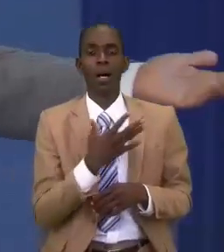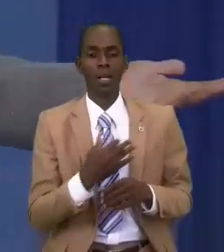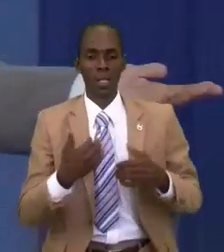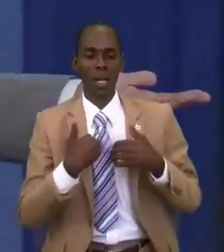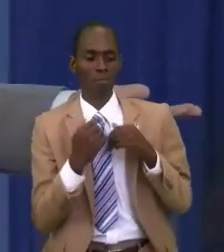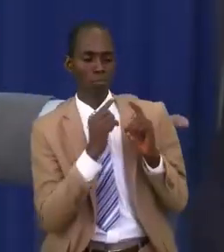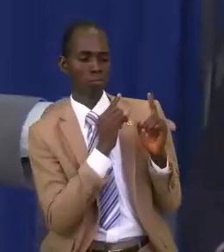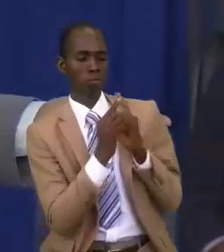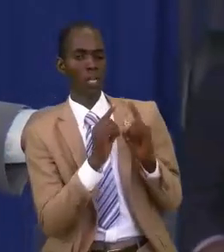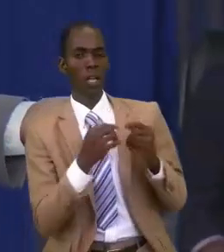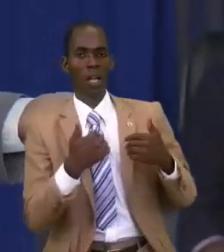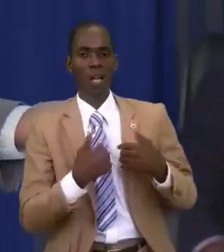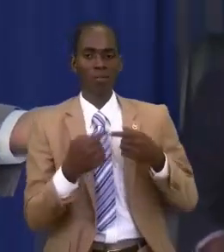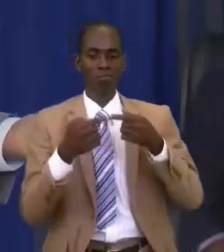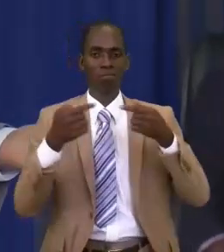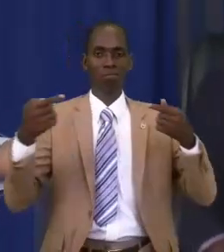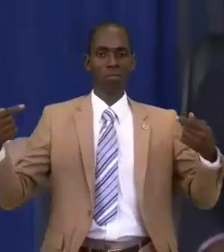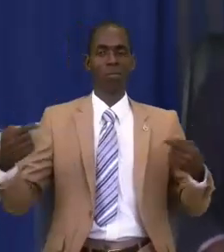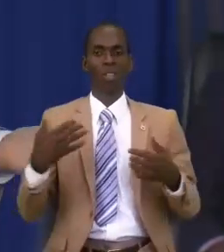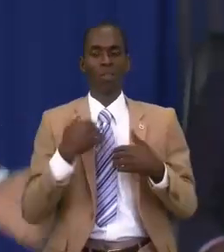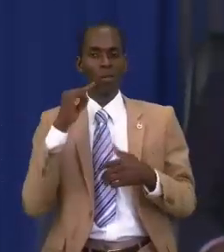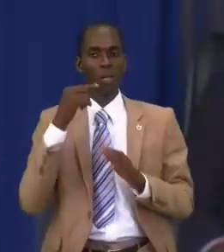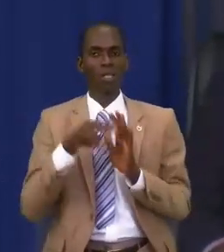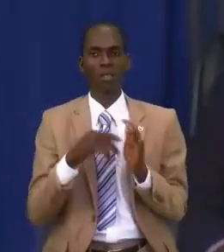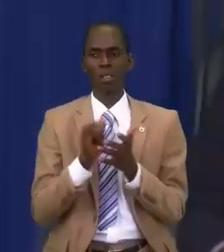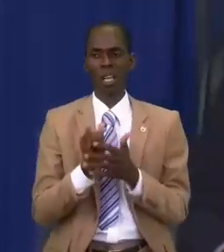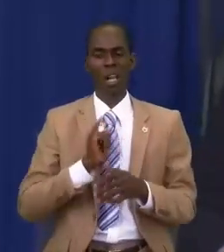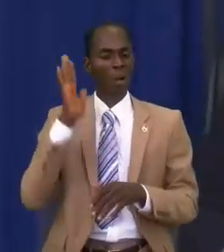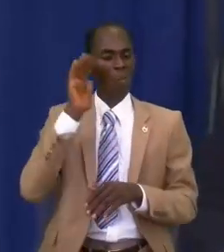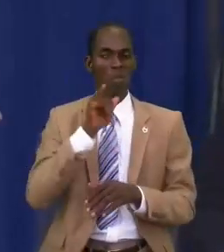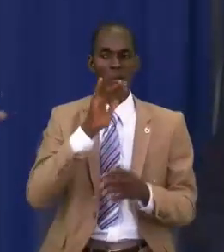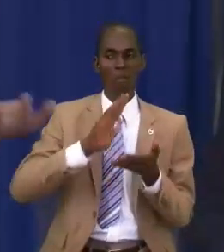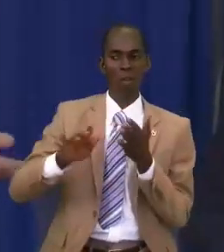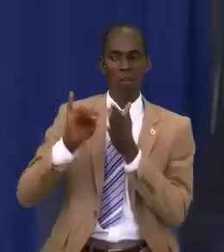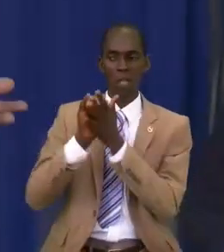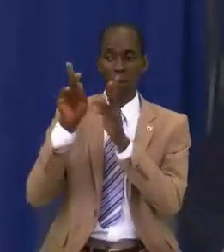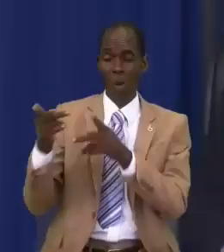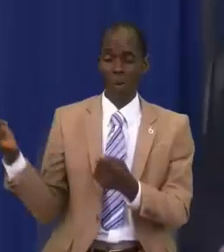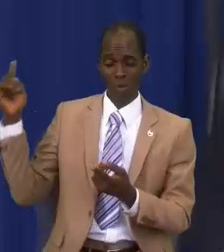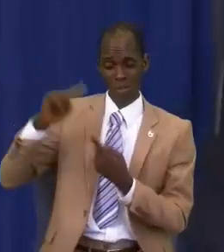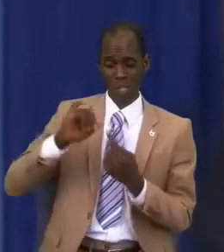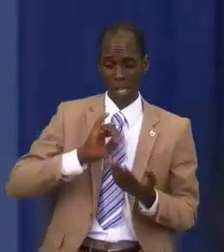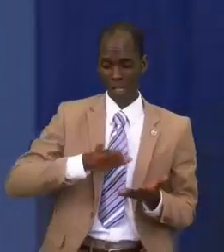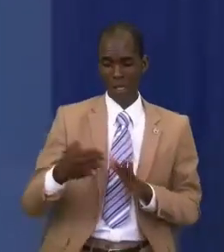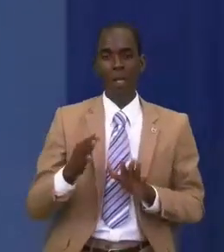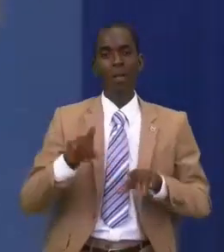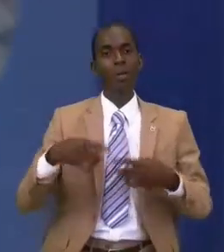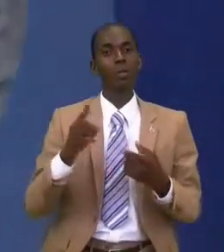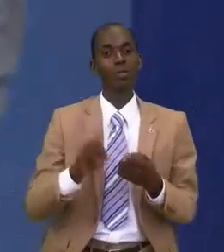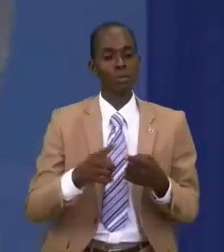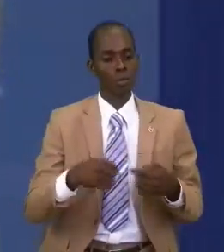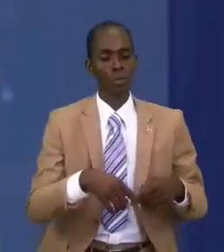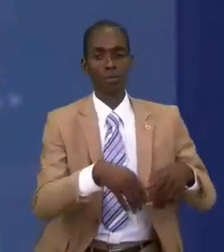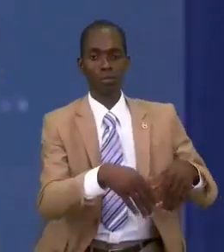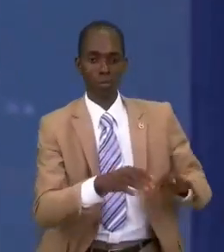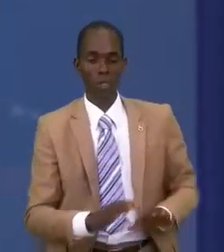that person until they die. And then they go to the great beyond. It says they'll not be found there. And the people